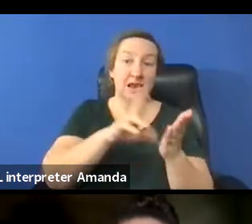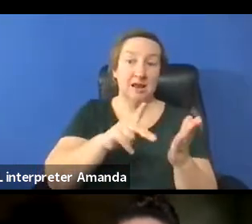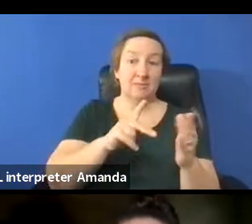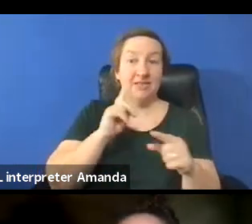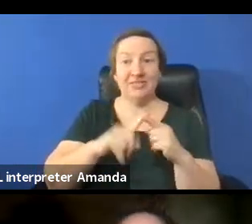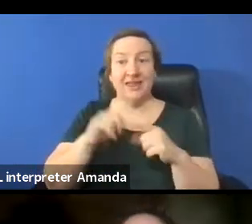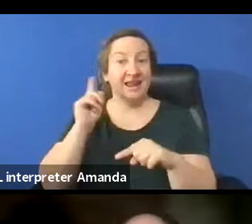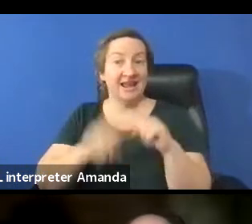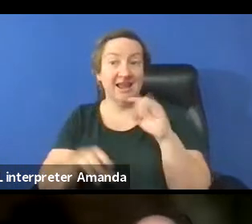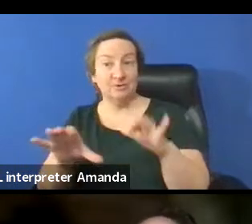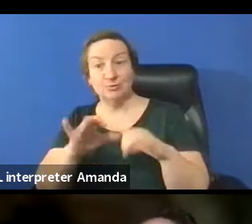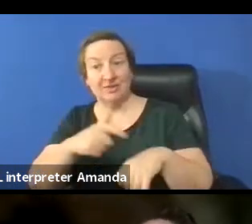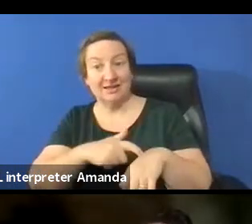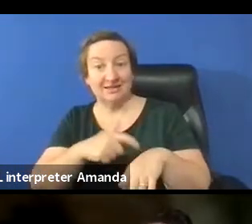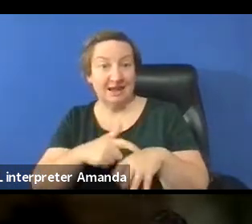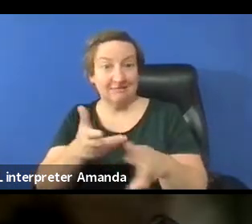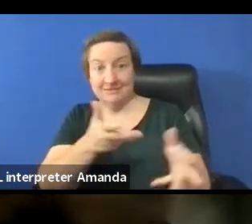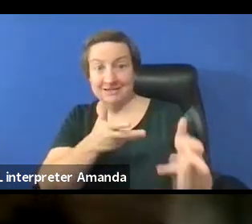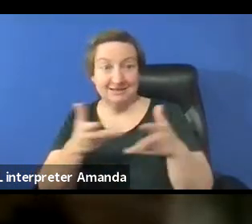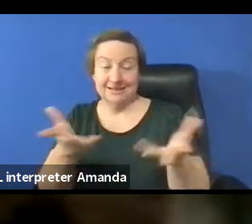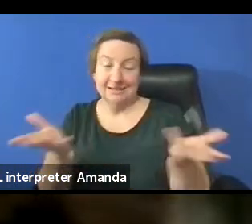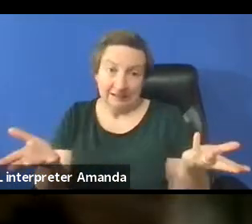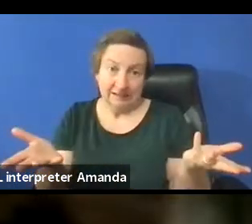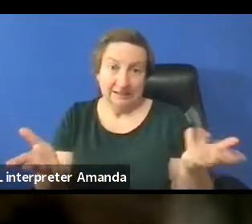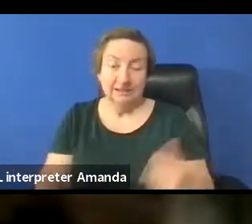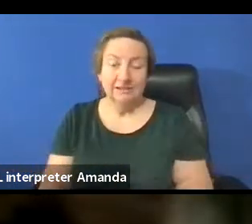meet any of those times you just said.